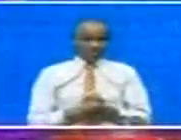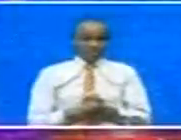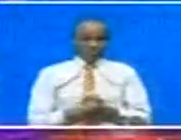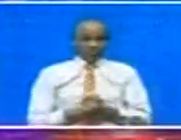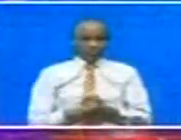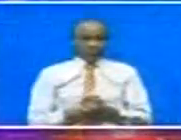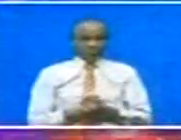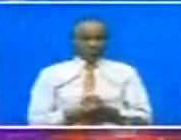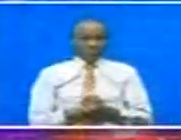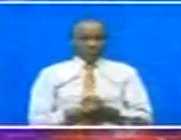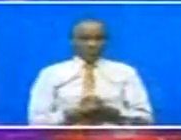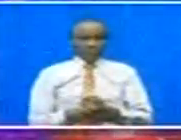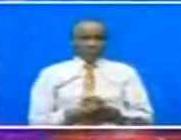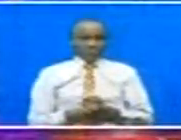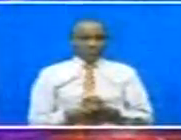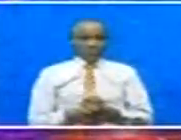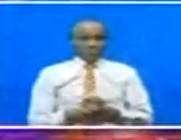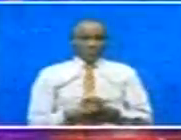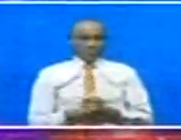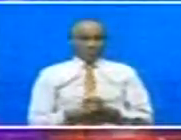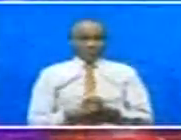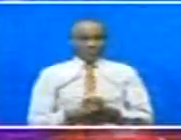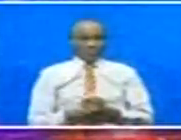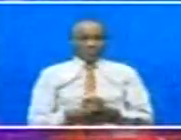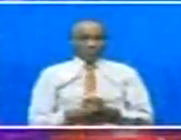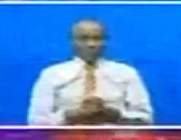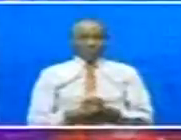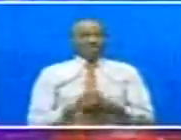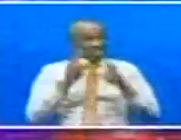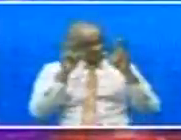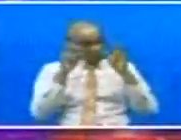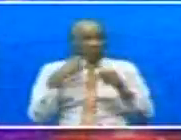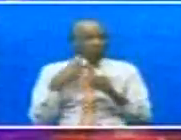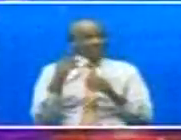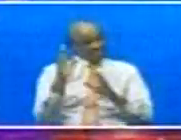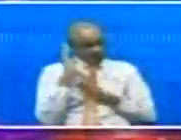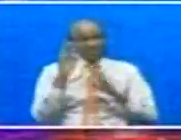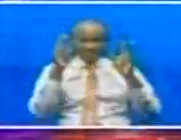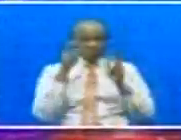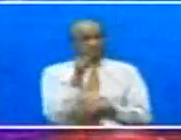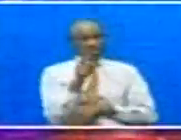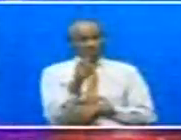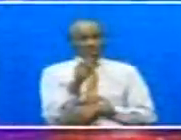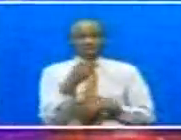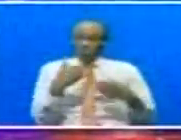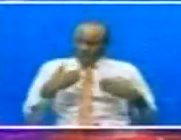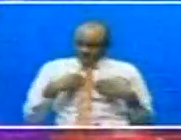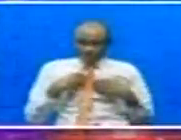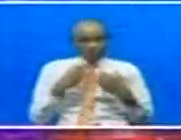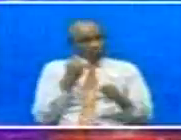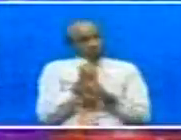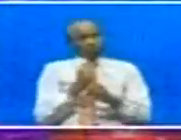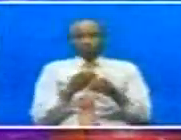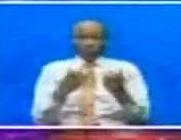Issues of security you have to deal with two